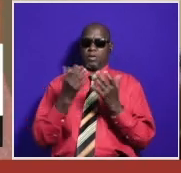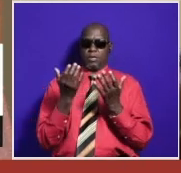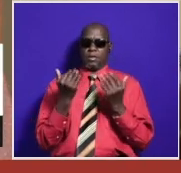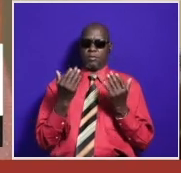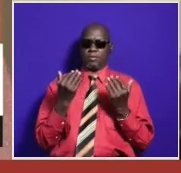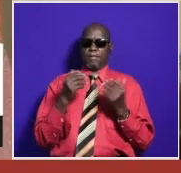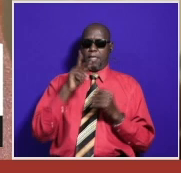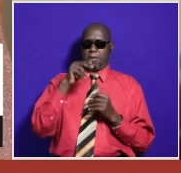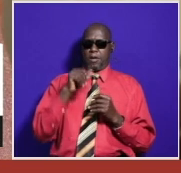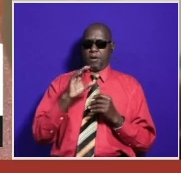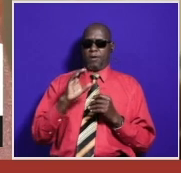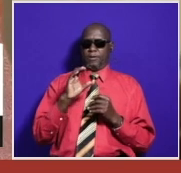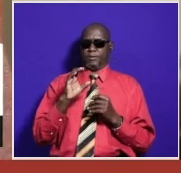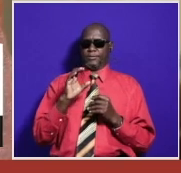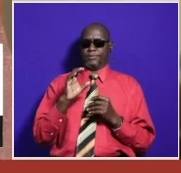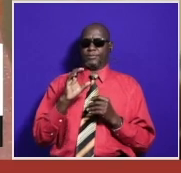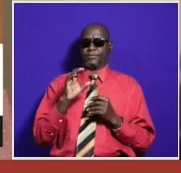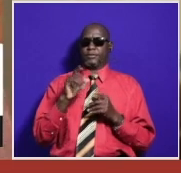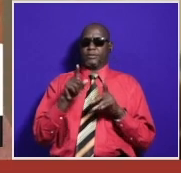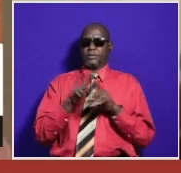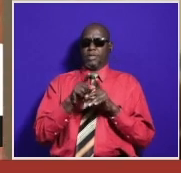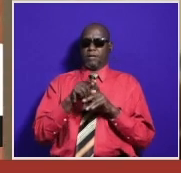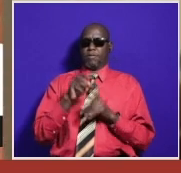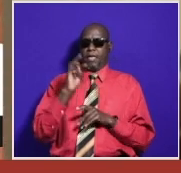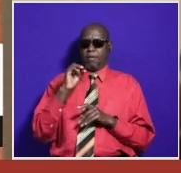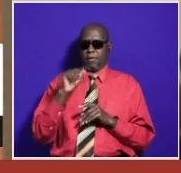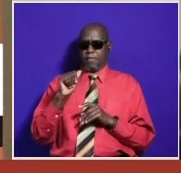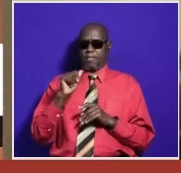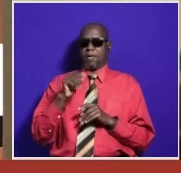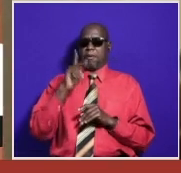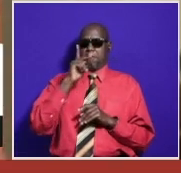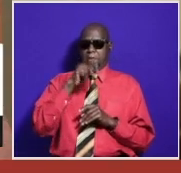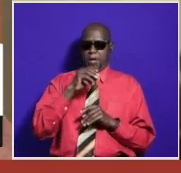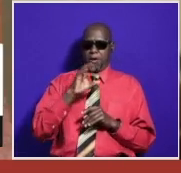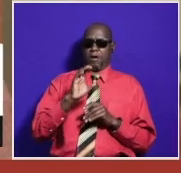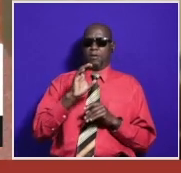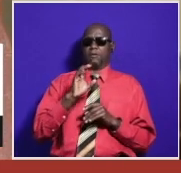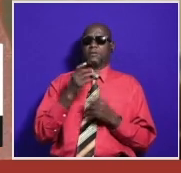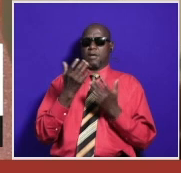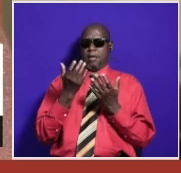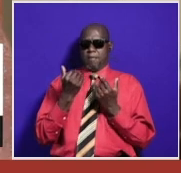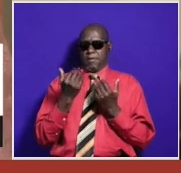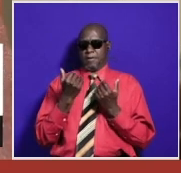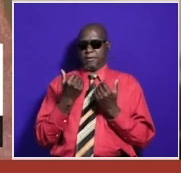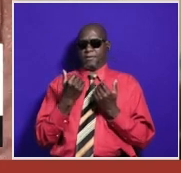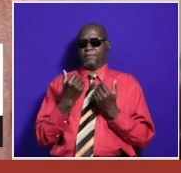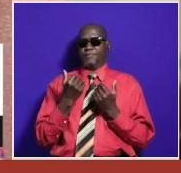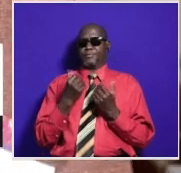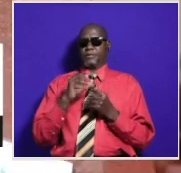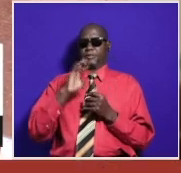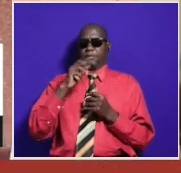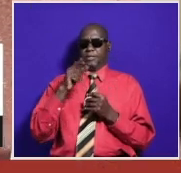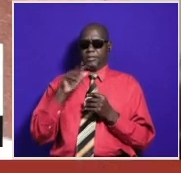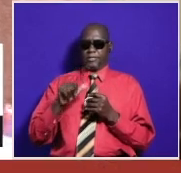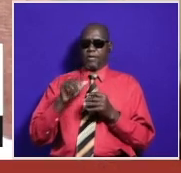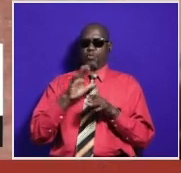Park and a master's at Park, both in chaplaincy and counselling, and I'm